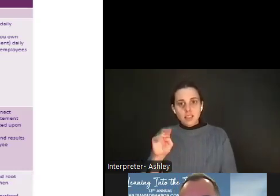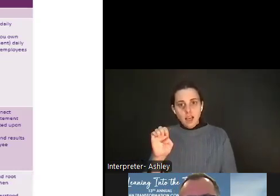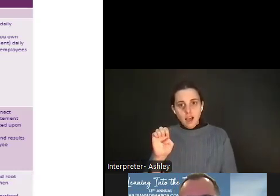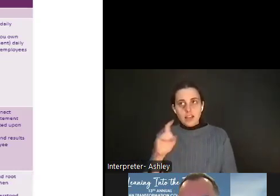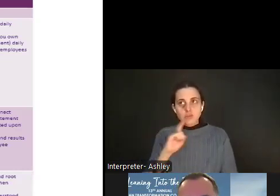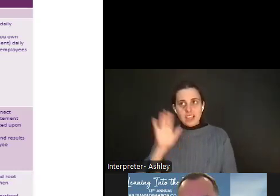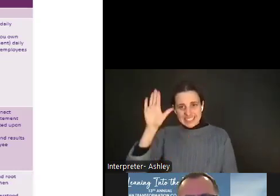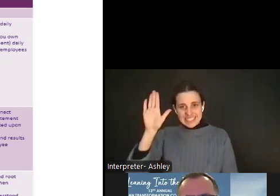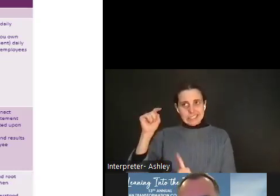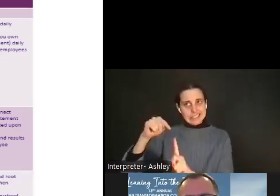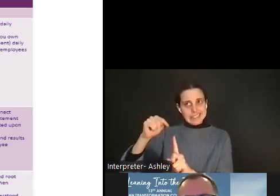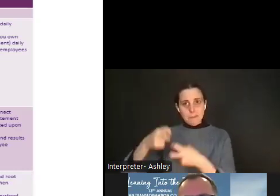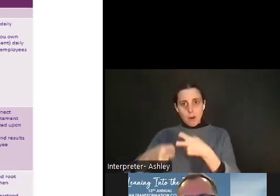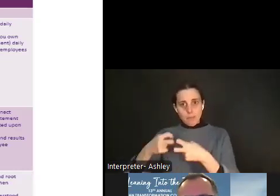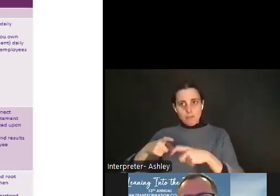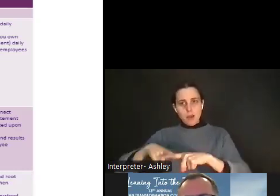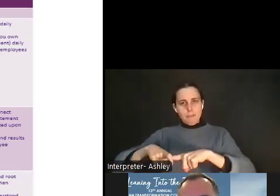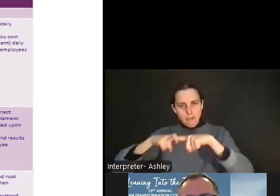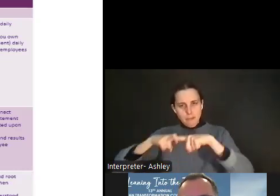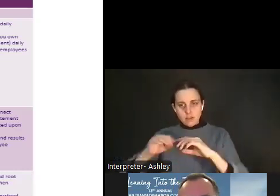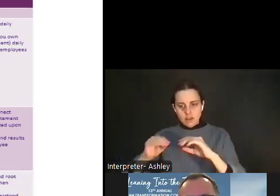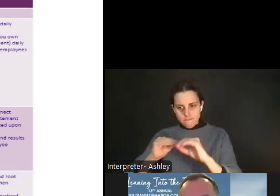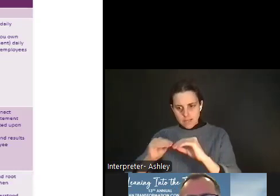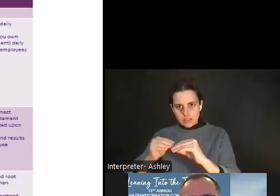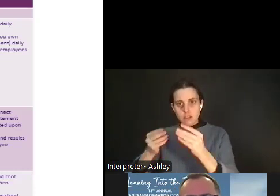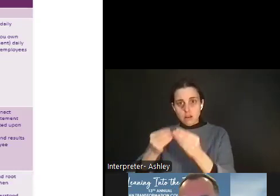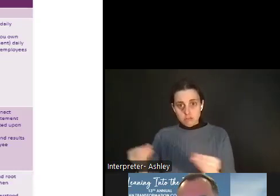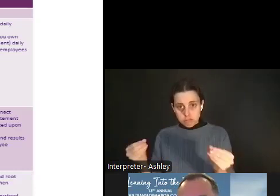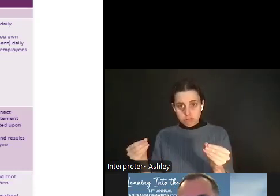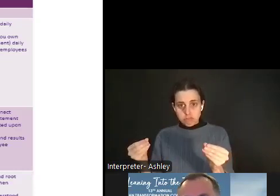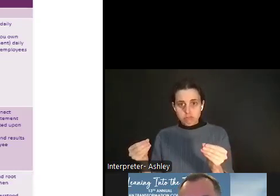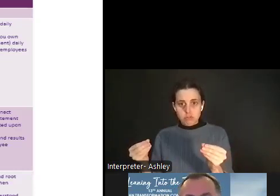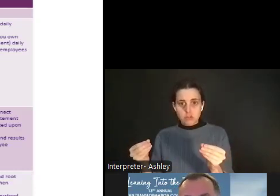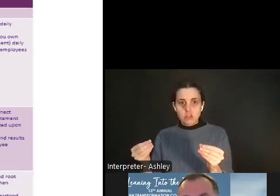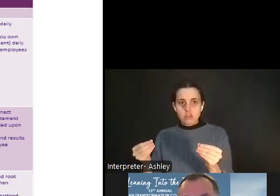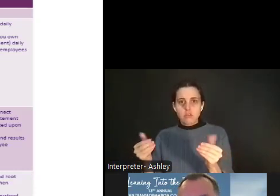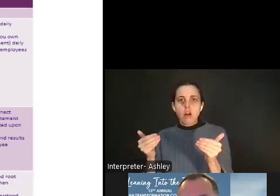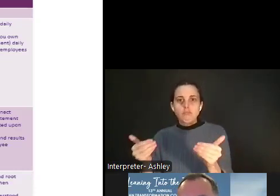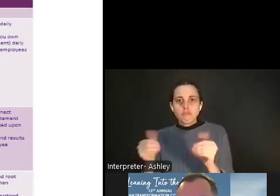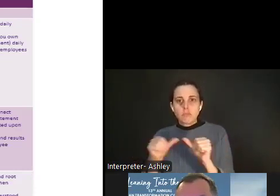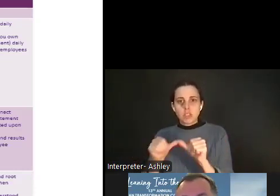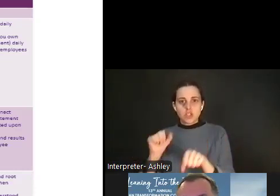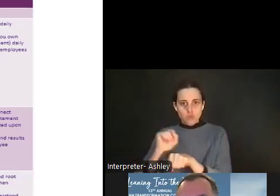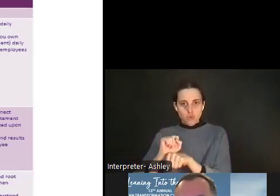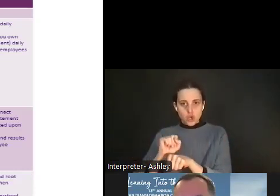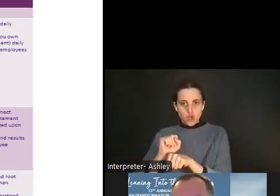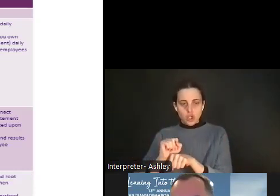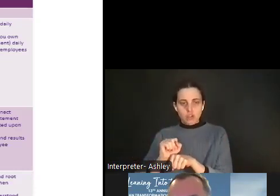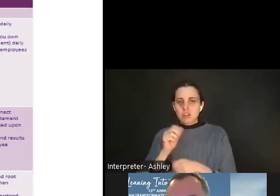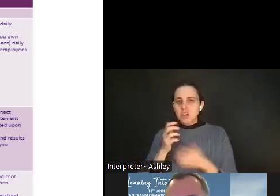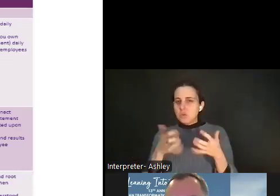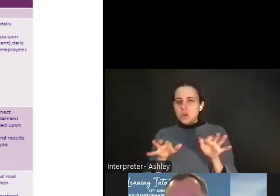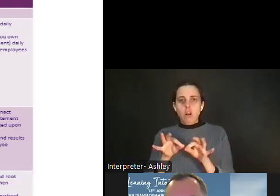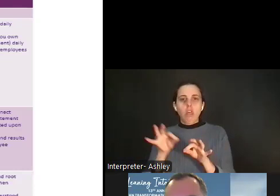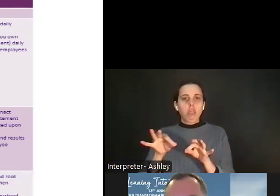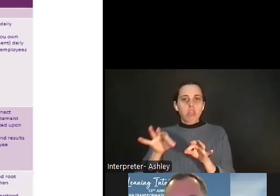problem, we should, stop and fix it, rather than pushing it down to the next day. Again, this is where we want to